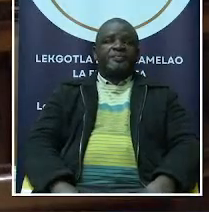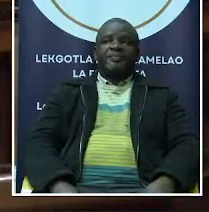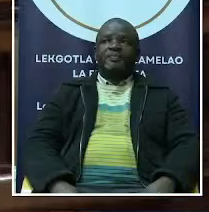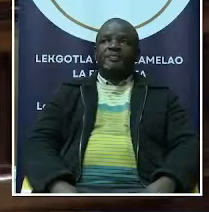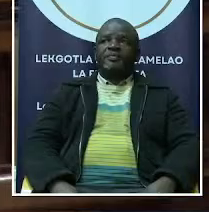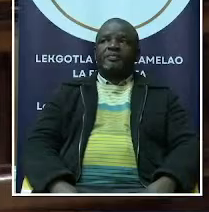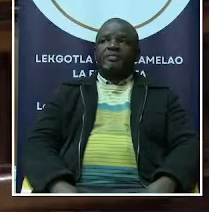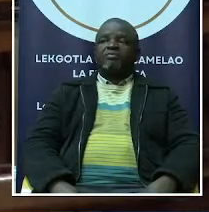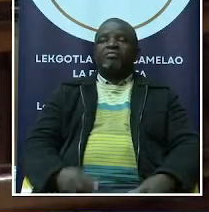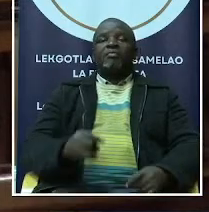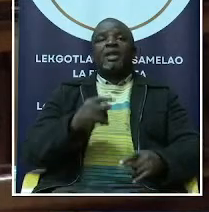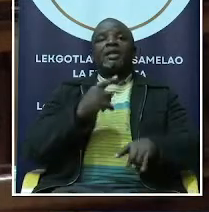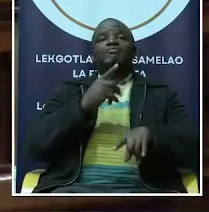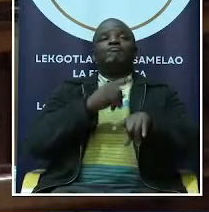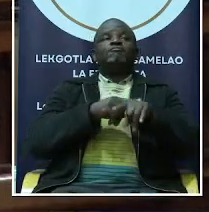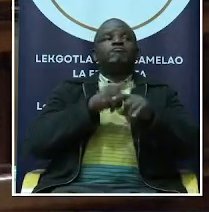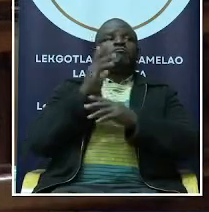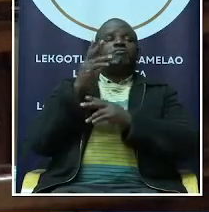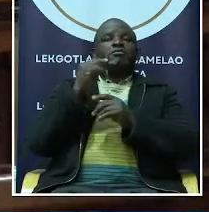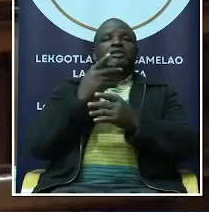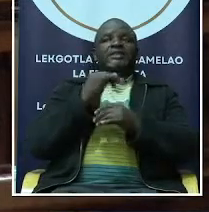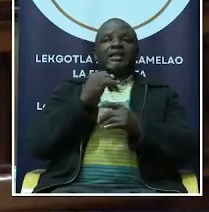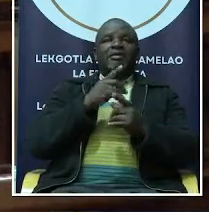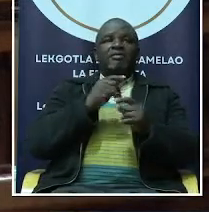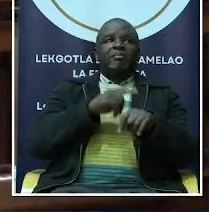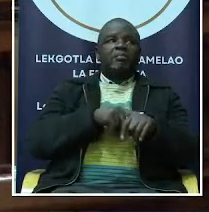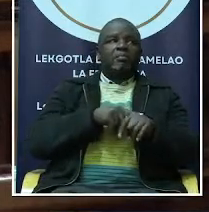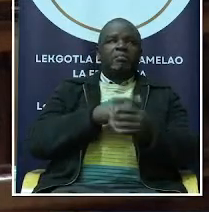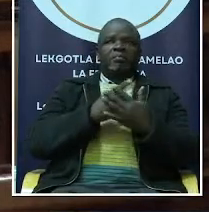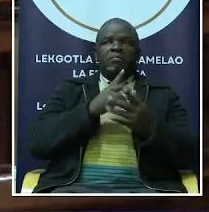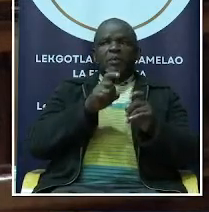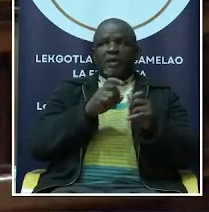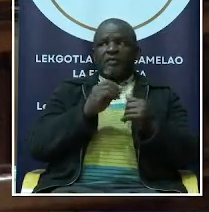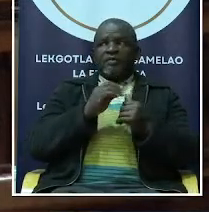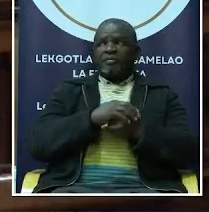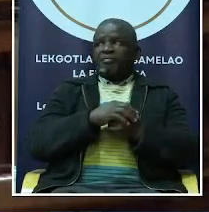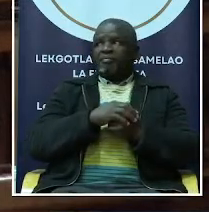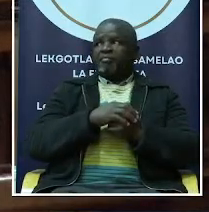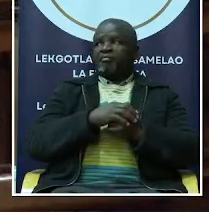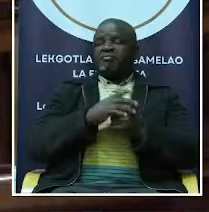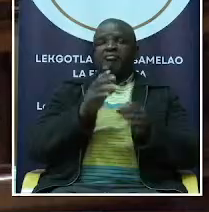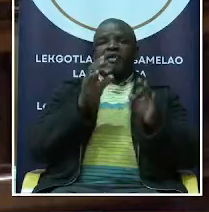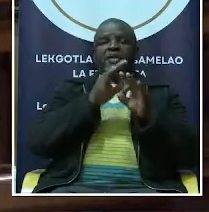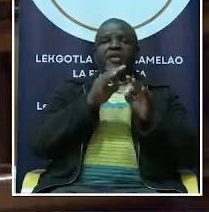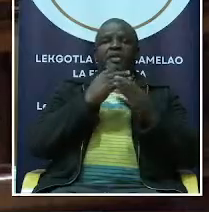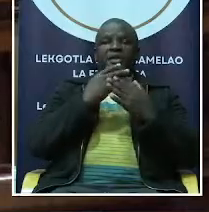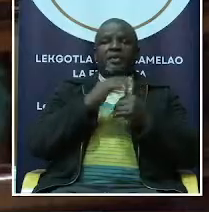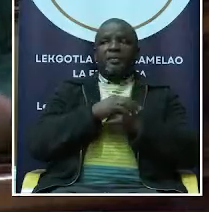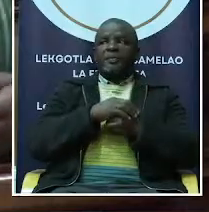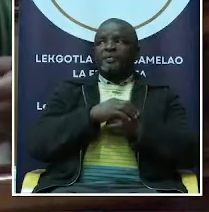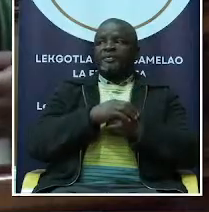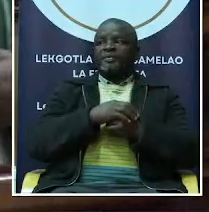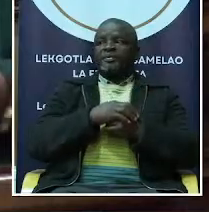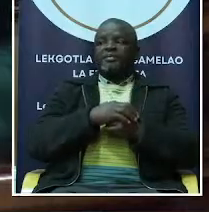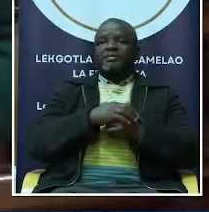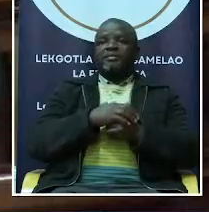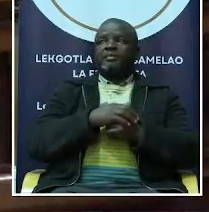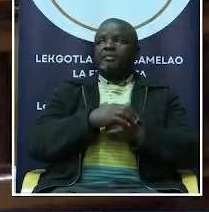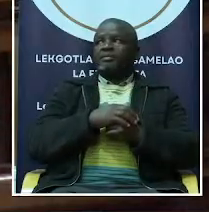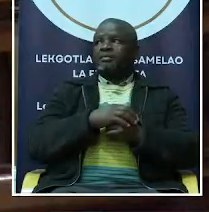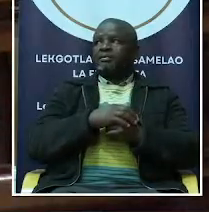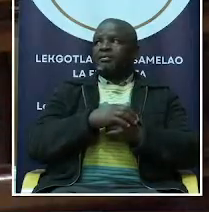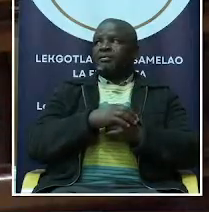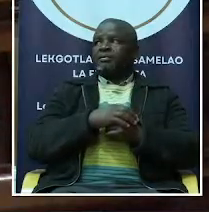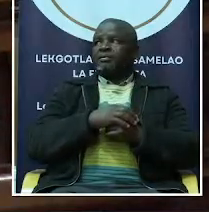The speaker still has time. Is there any questions? None, thank you very much. Oh, there's a